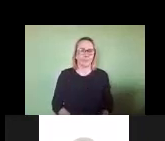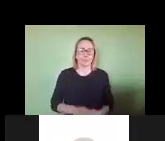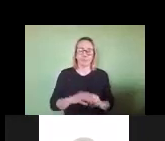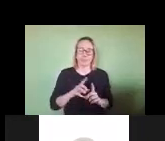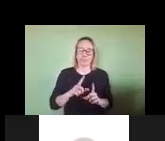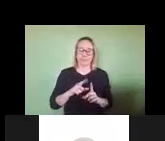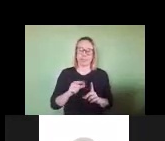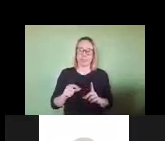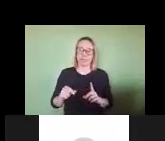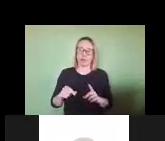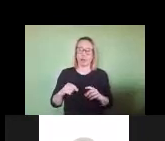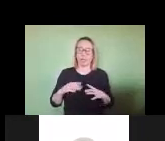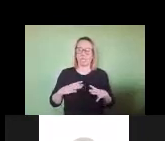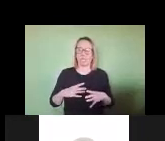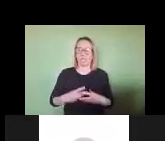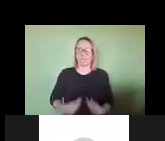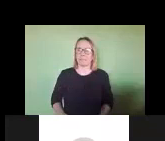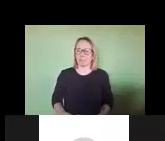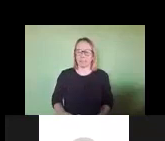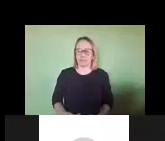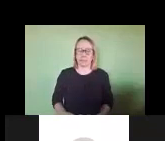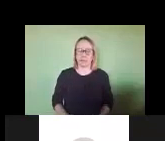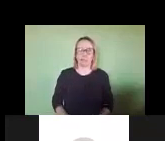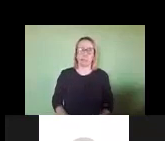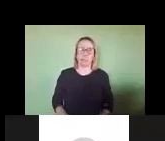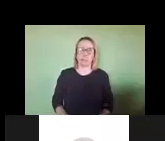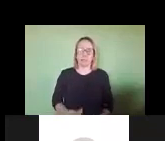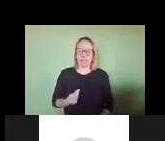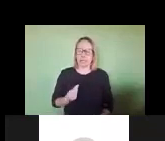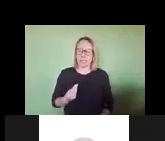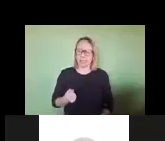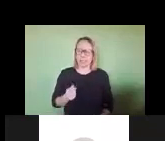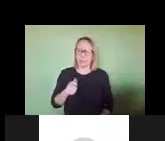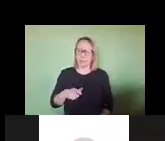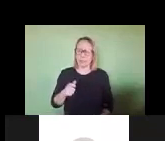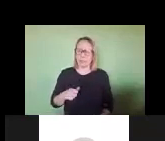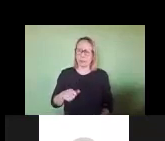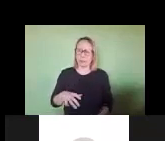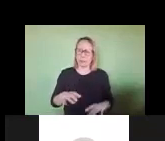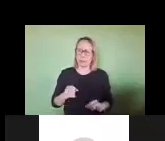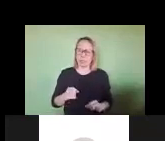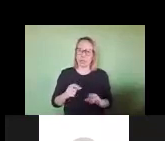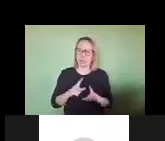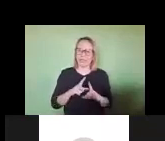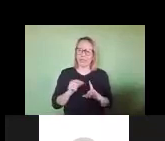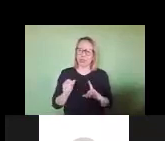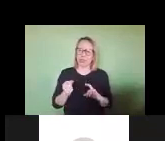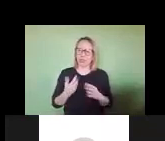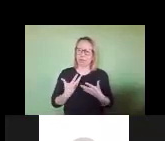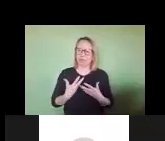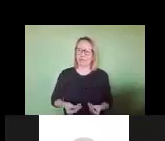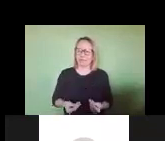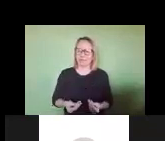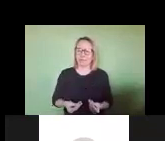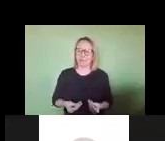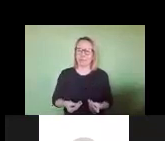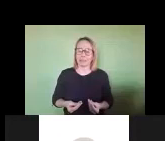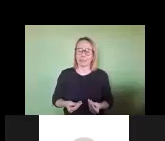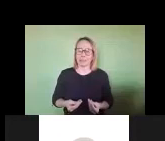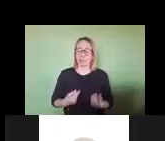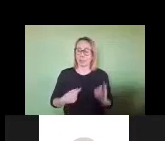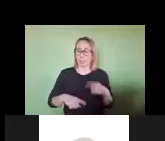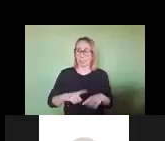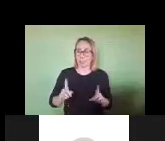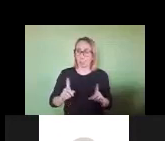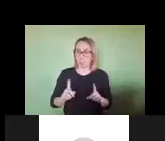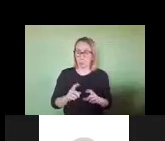fatigue. So as time went on, we had some people who were starting to experience a bit of digital fatigue. We managed this by making sure that